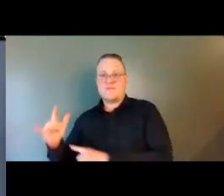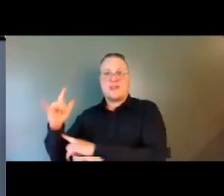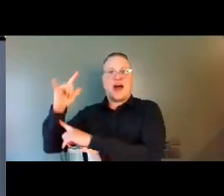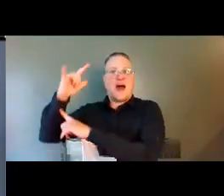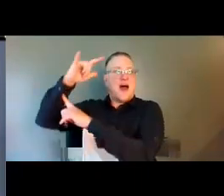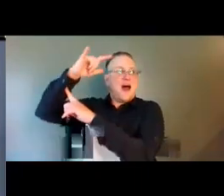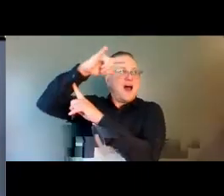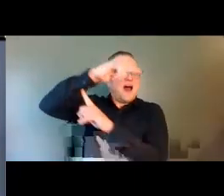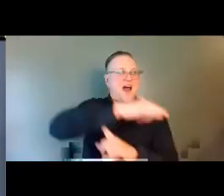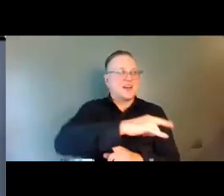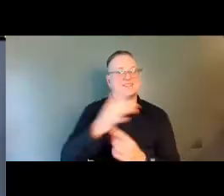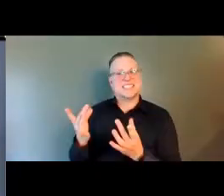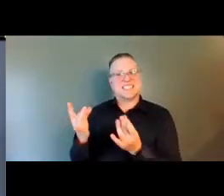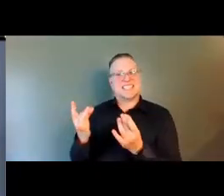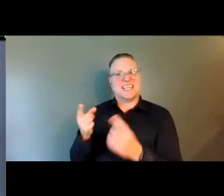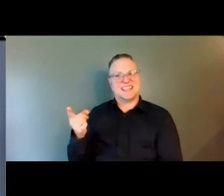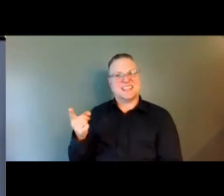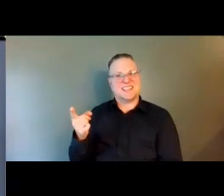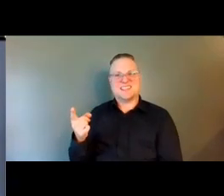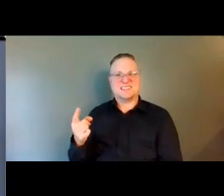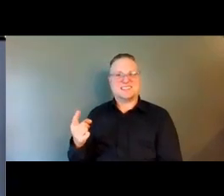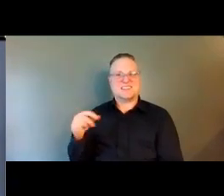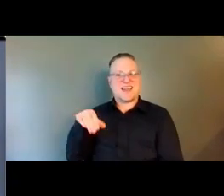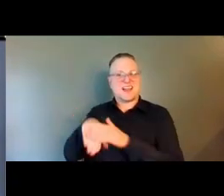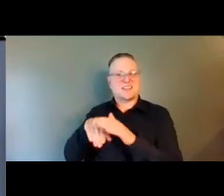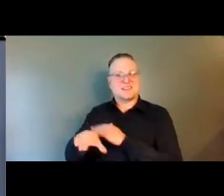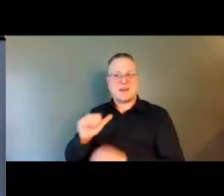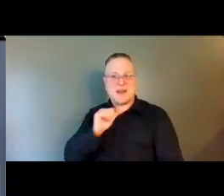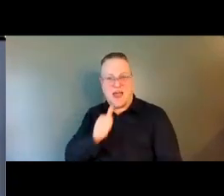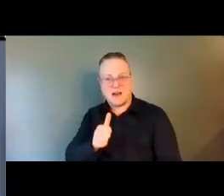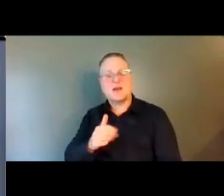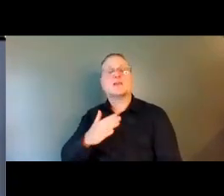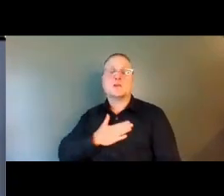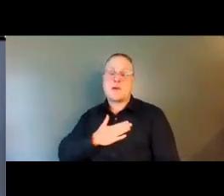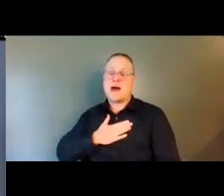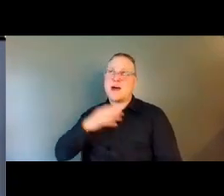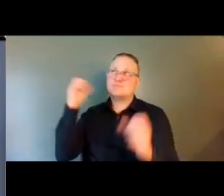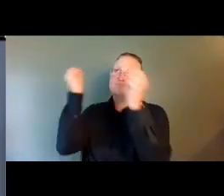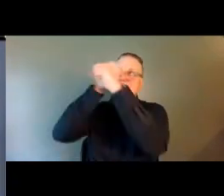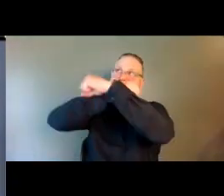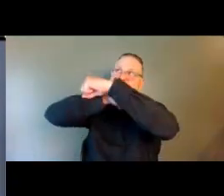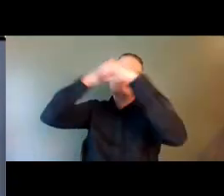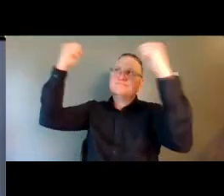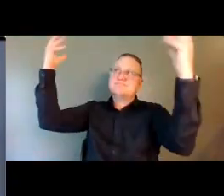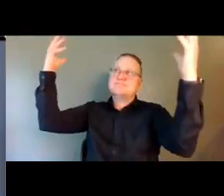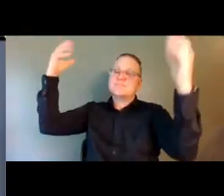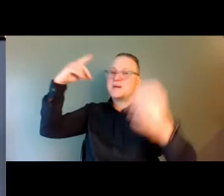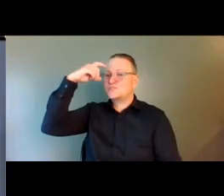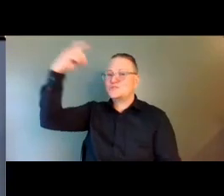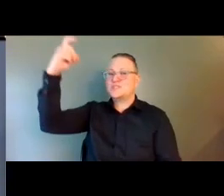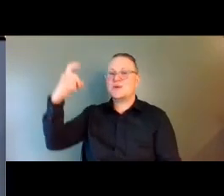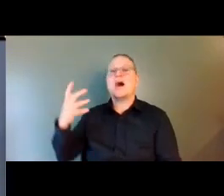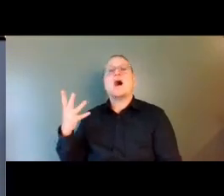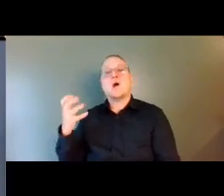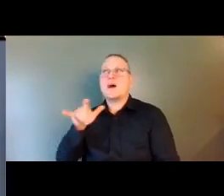so that's my dream, is to try to figure out a way to go after the airlines to say, it's your